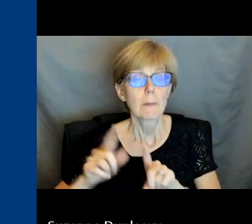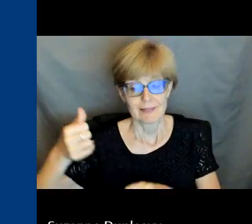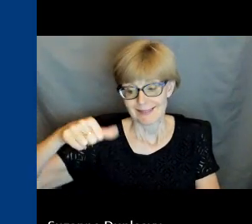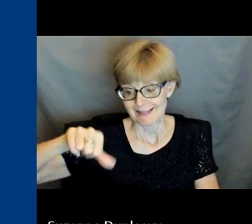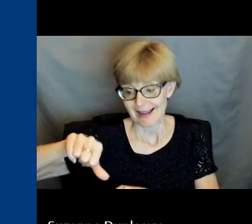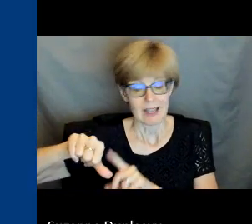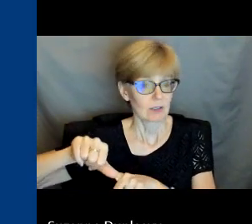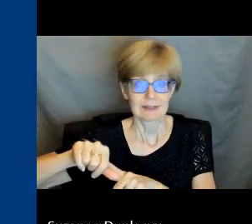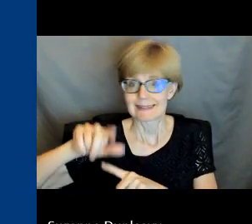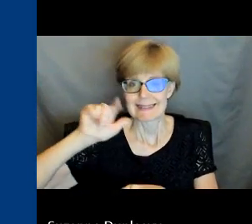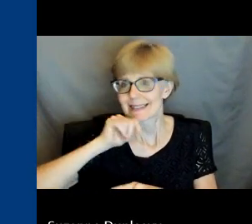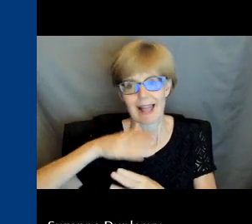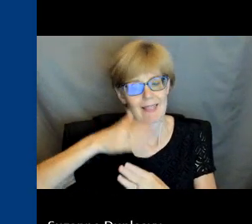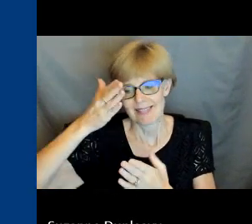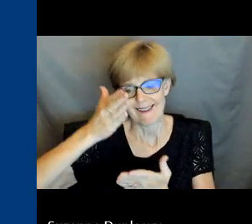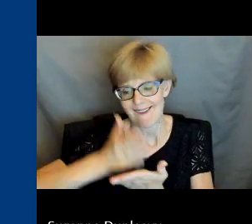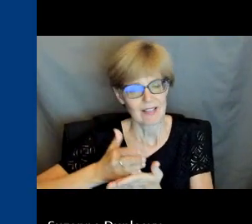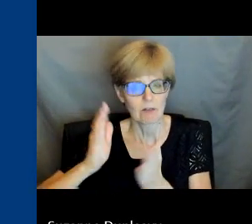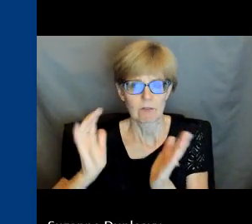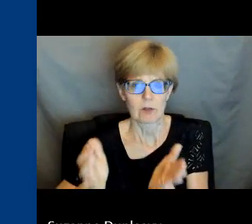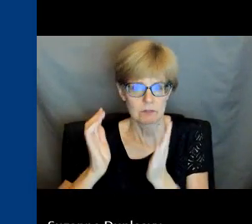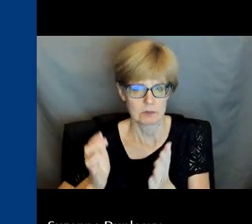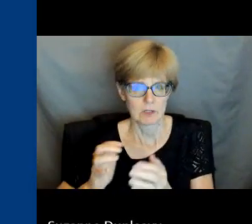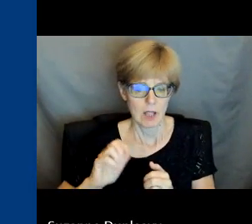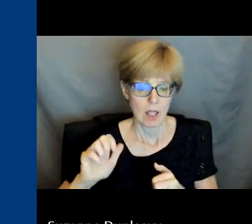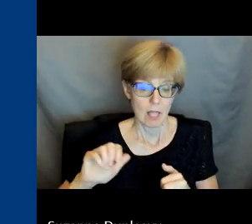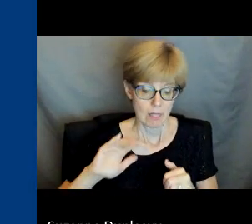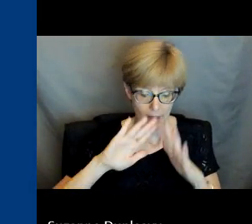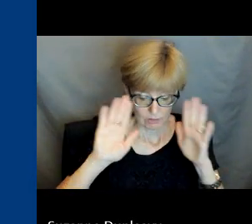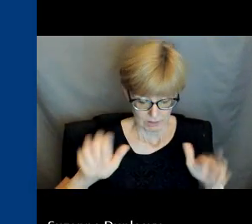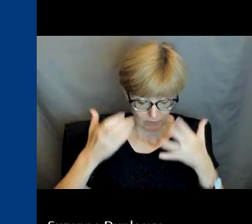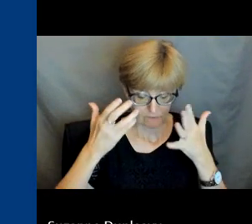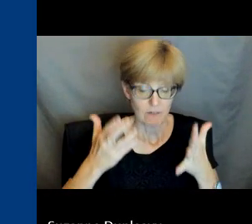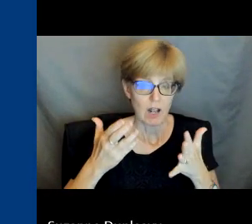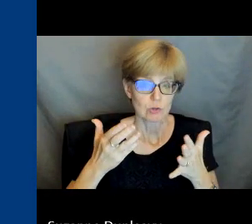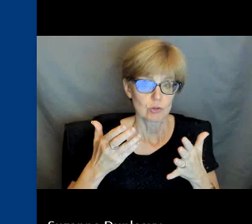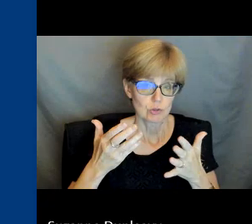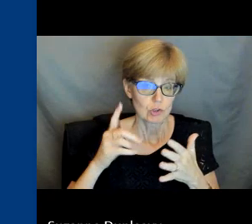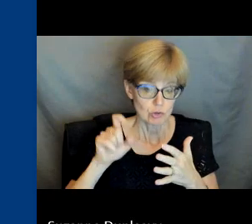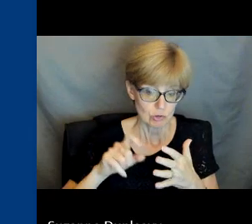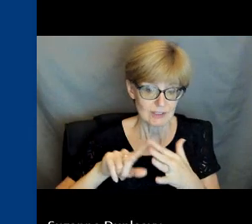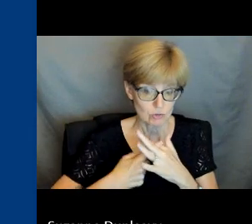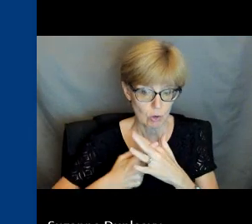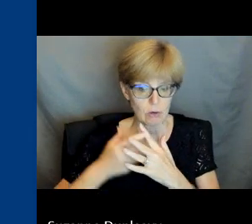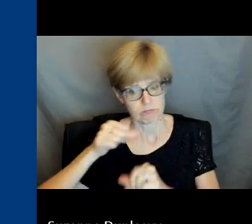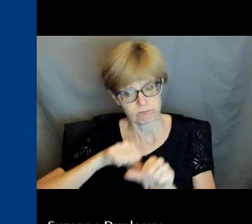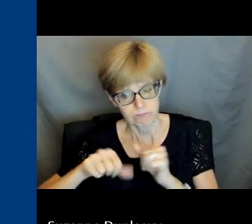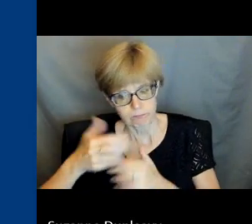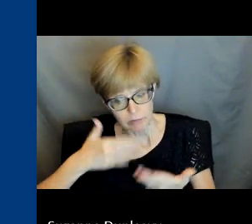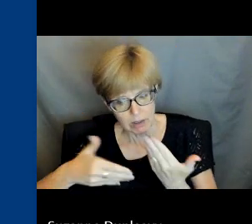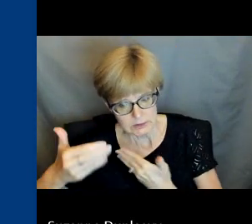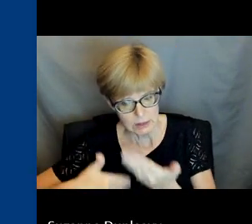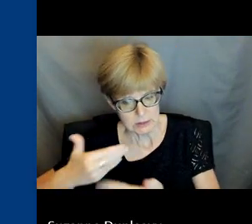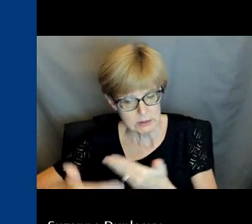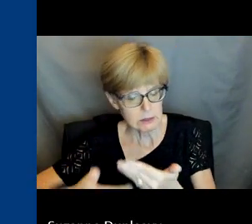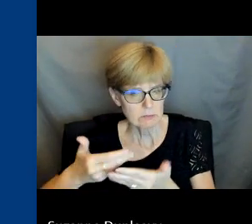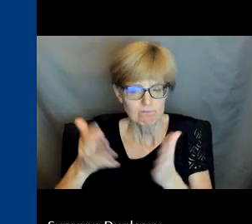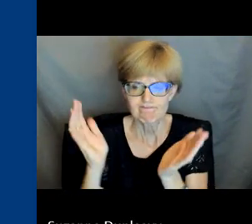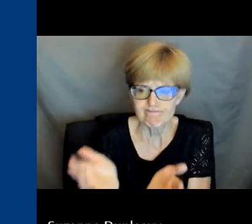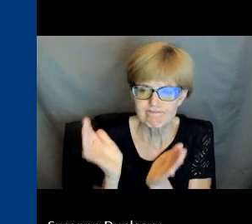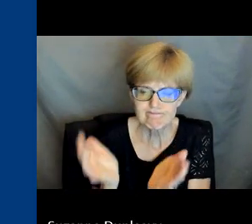be the end of the conversation. That should be the housing provider's cue to enter the interactive process, which is just a